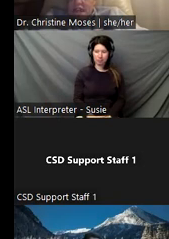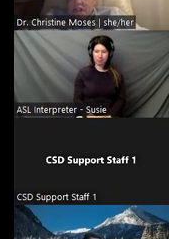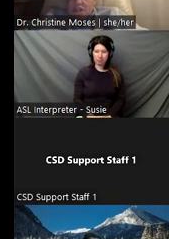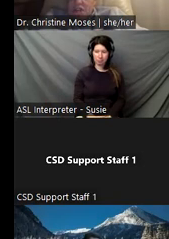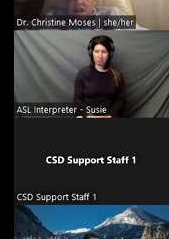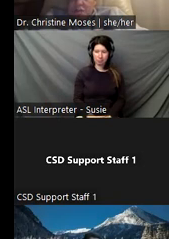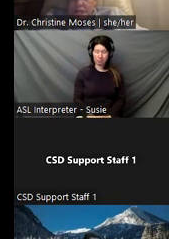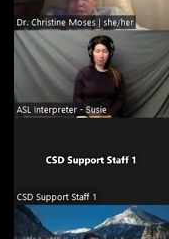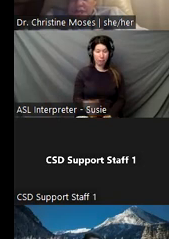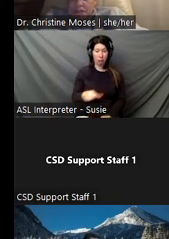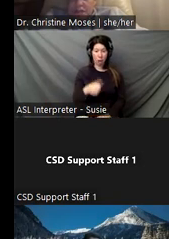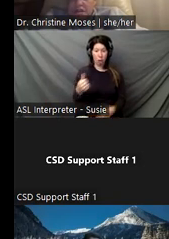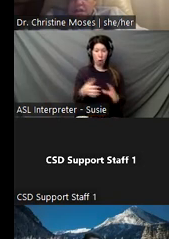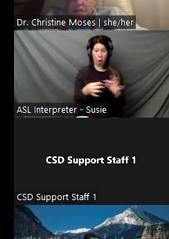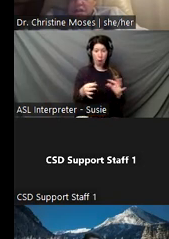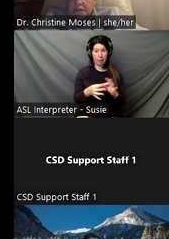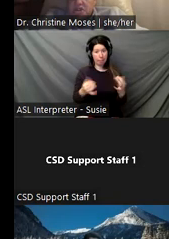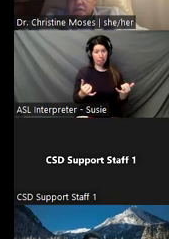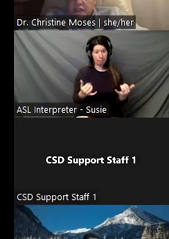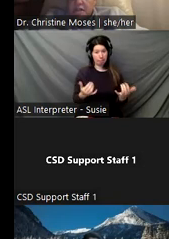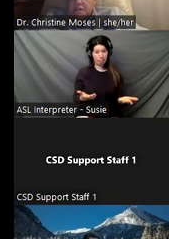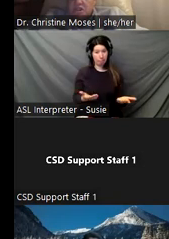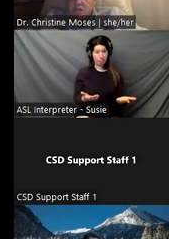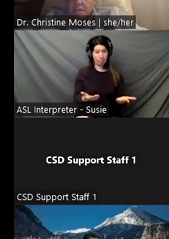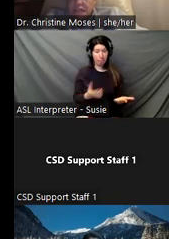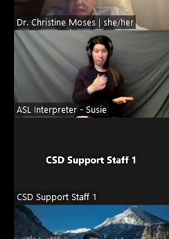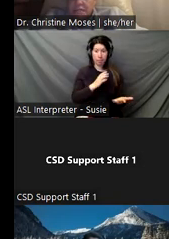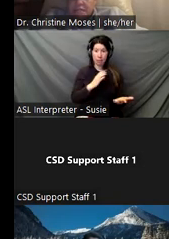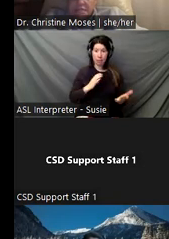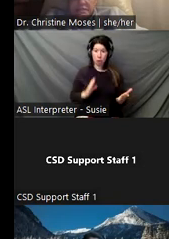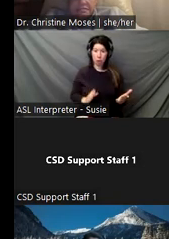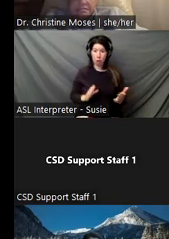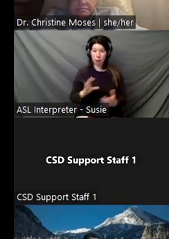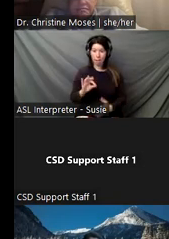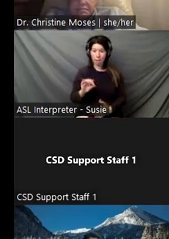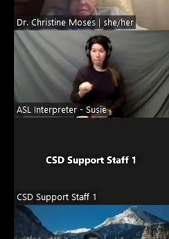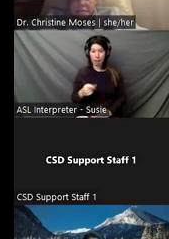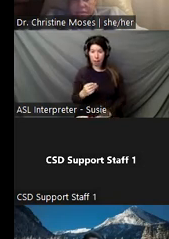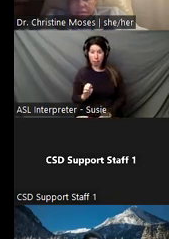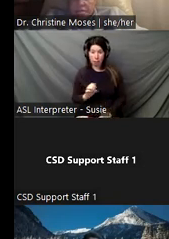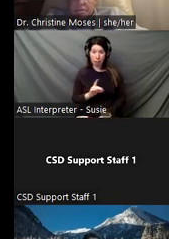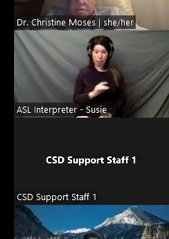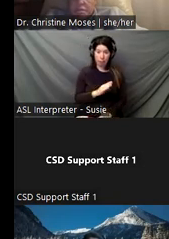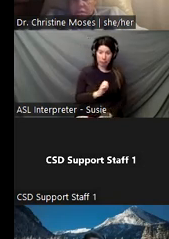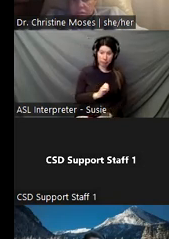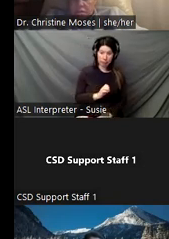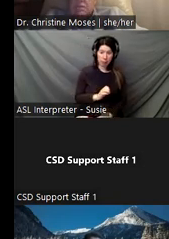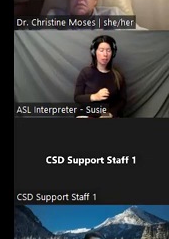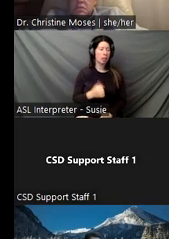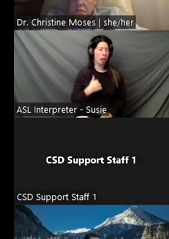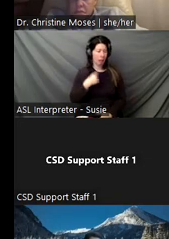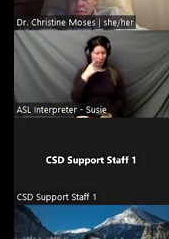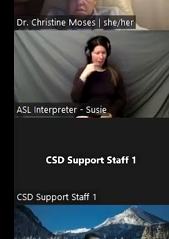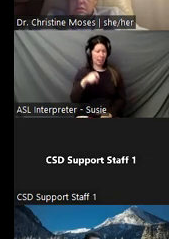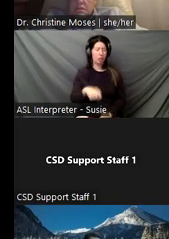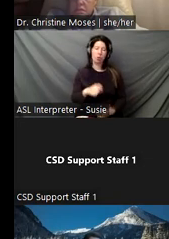Any other comments here? Commissioner Faith, Commissioner Debbie? Yeah, I definitely think this needs to be rewritten so that